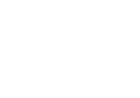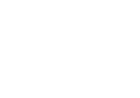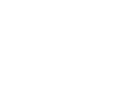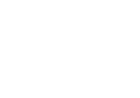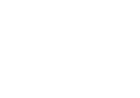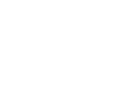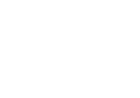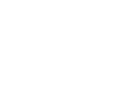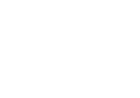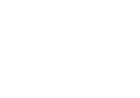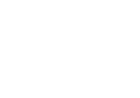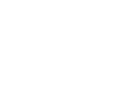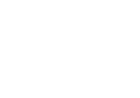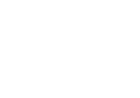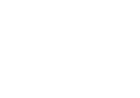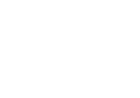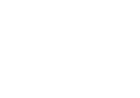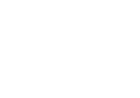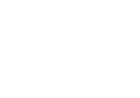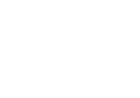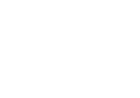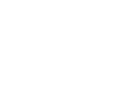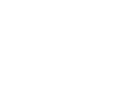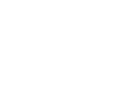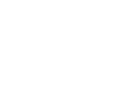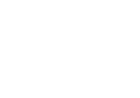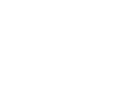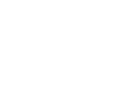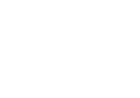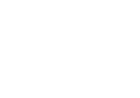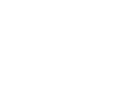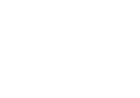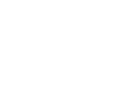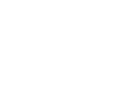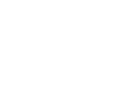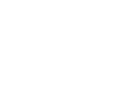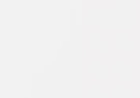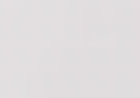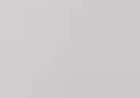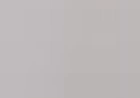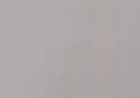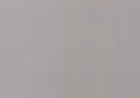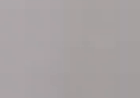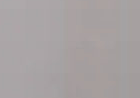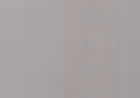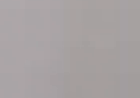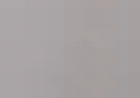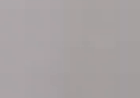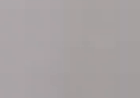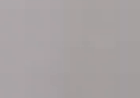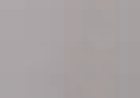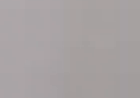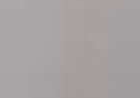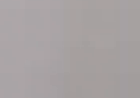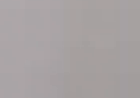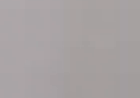states, regional, and national committees pertaining to the deaf, hard of hearing, and interpreting communities. Jan has a